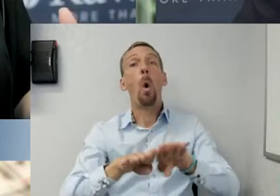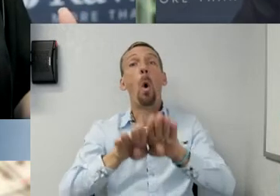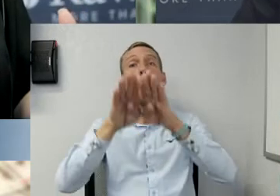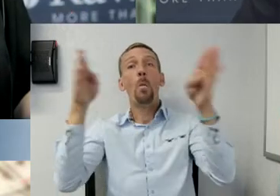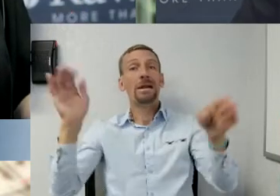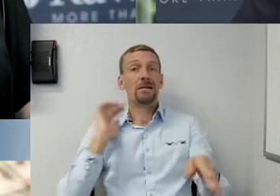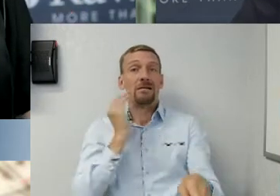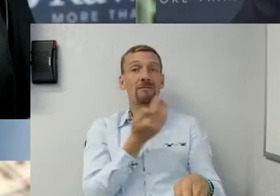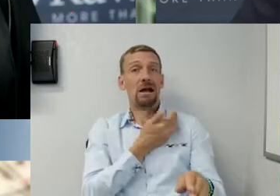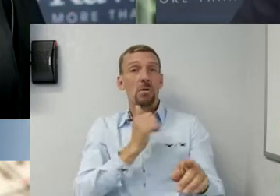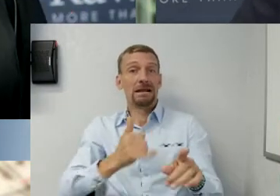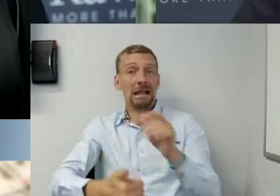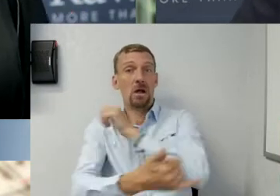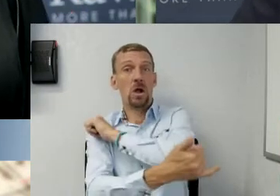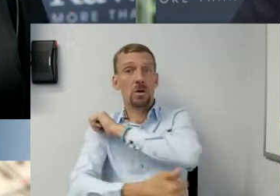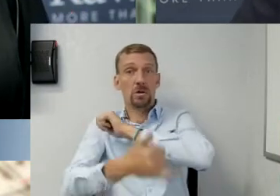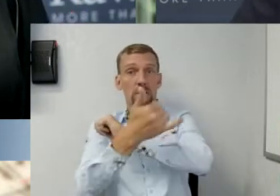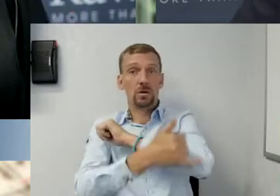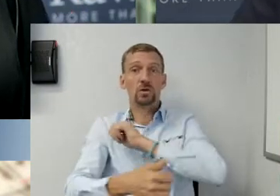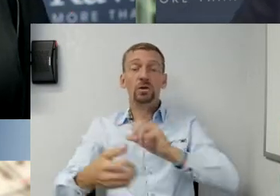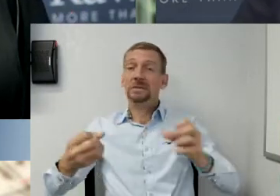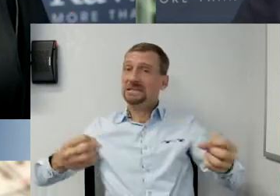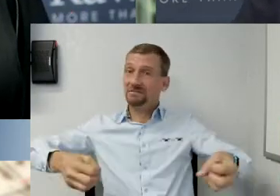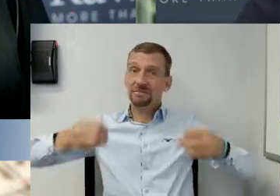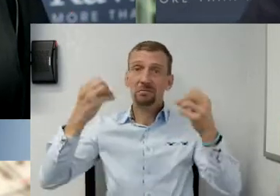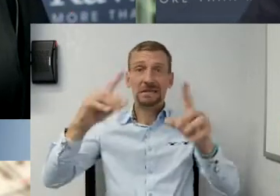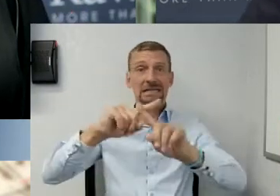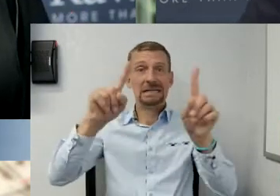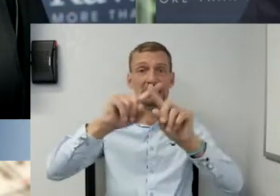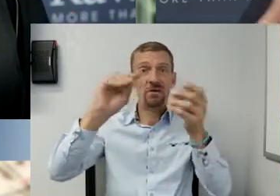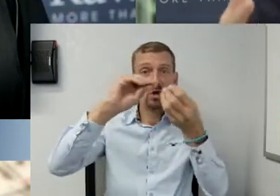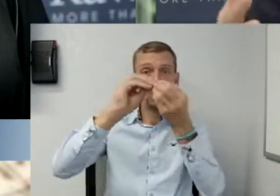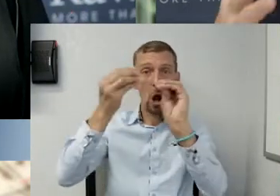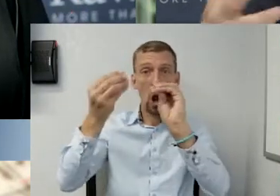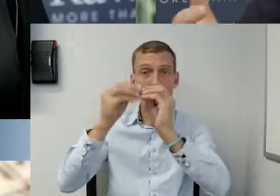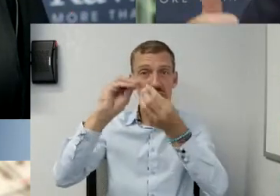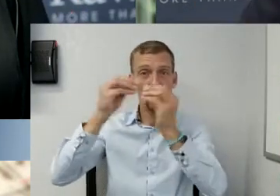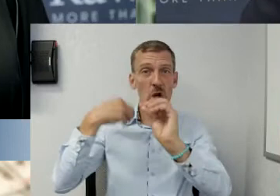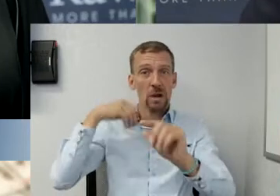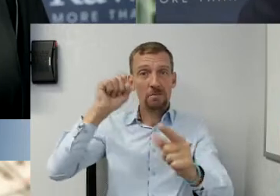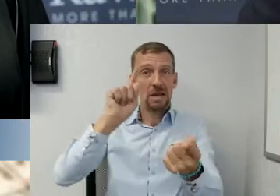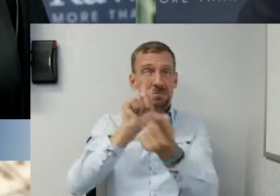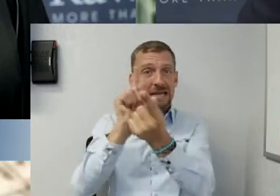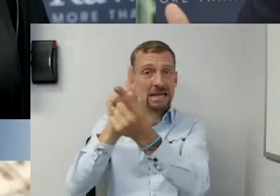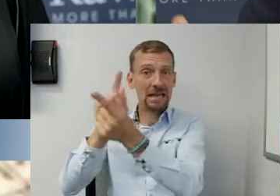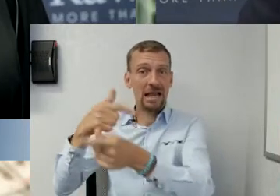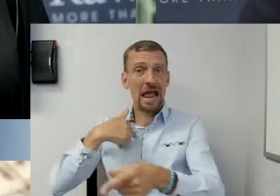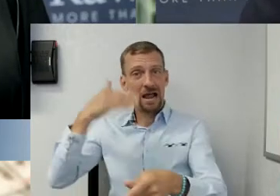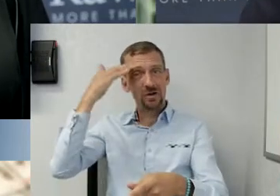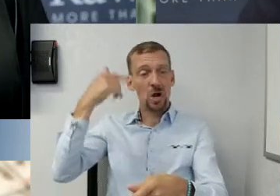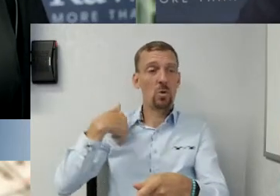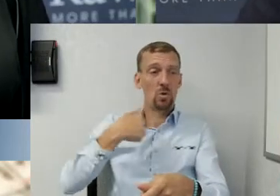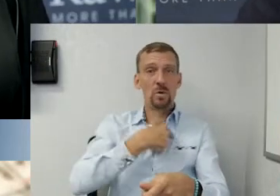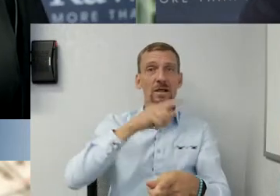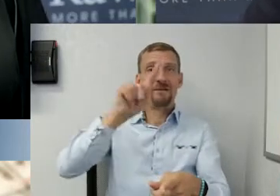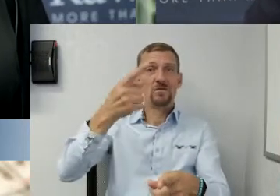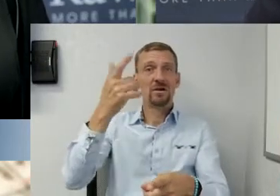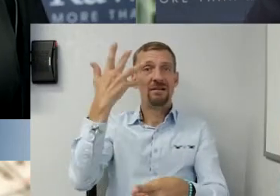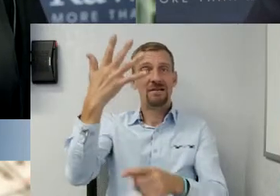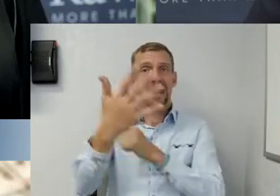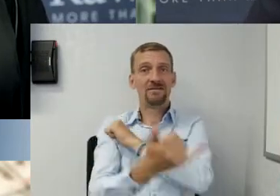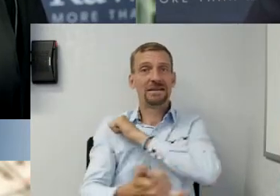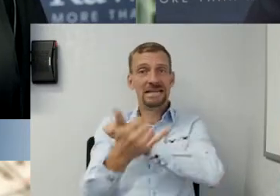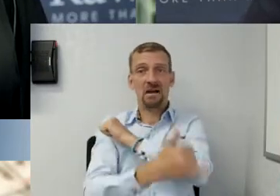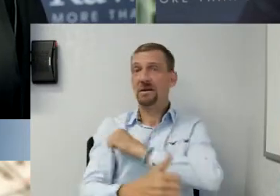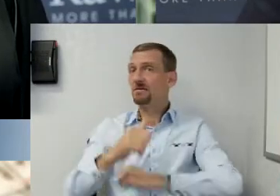county? So there were a number of metrics that we had to meet. I remember we were named one of the 5 counties that, by the governor, that was